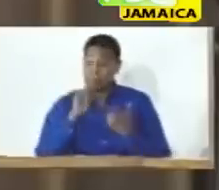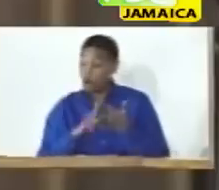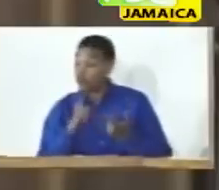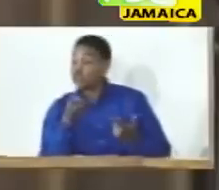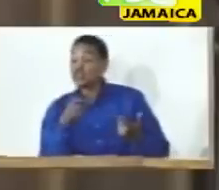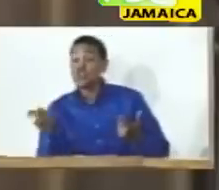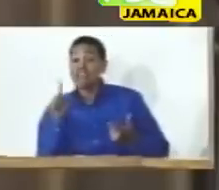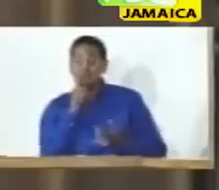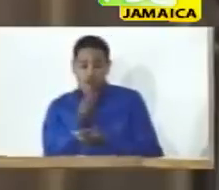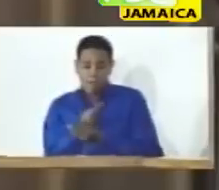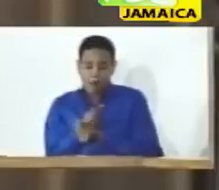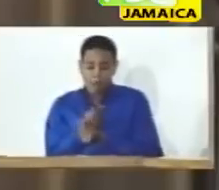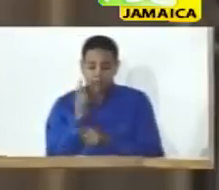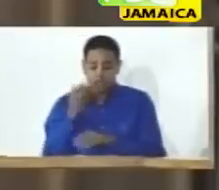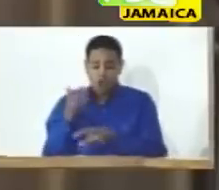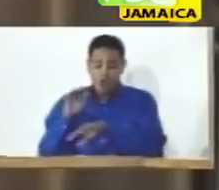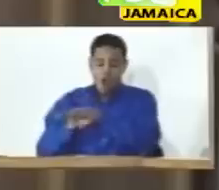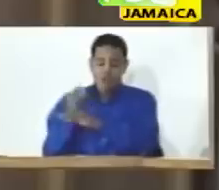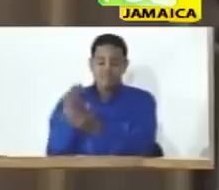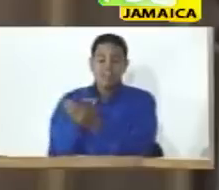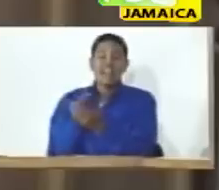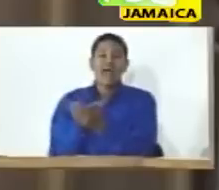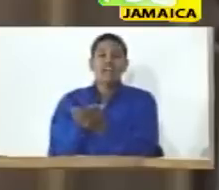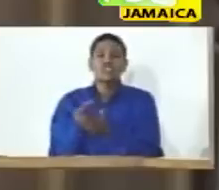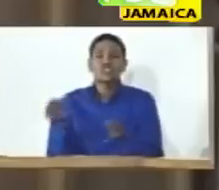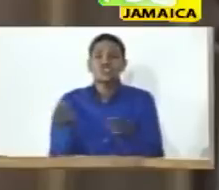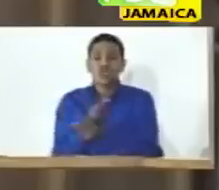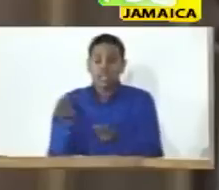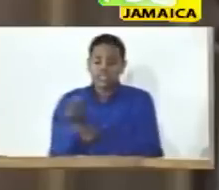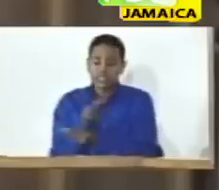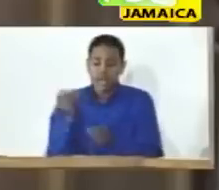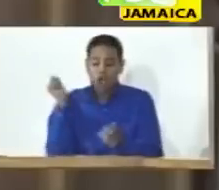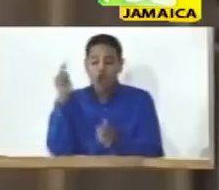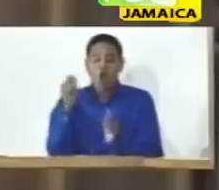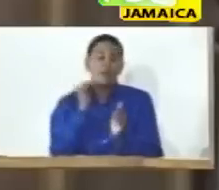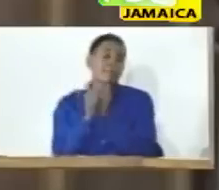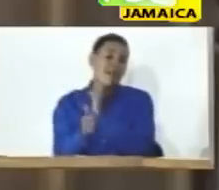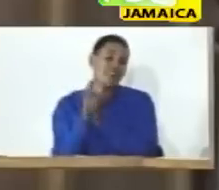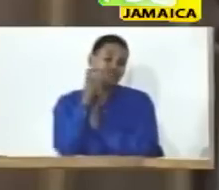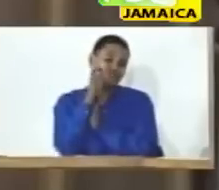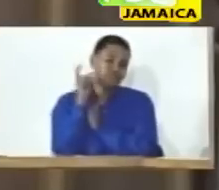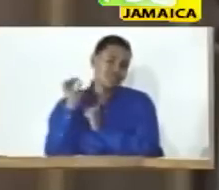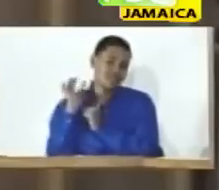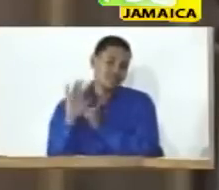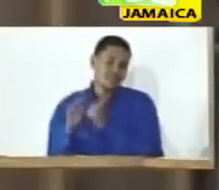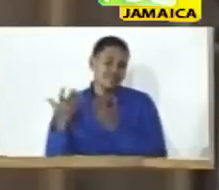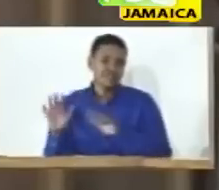of property on financial transactions were all passed during the year.